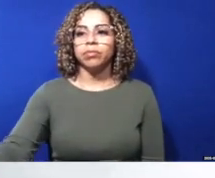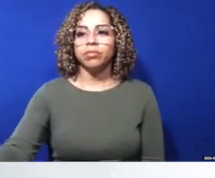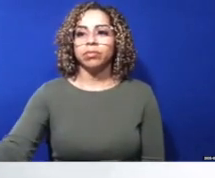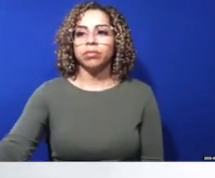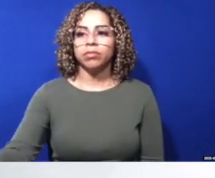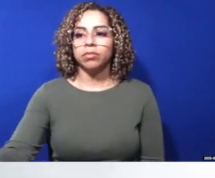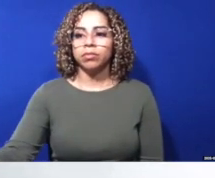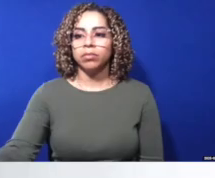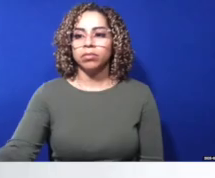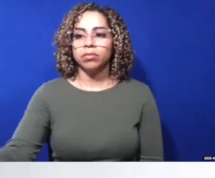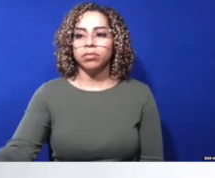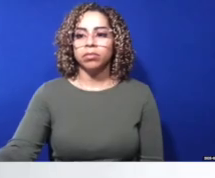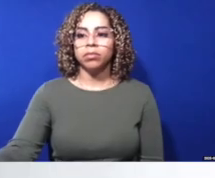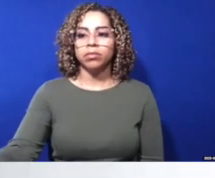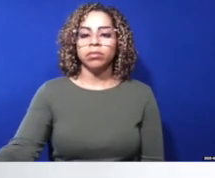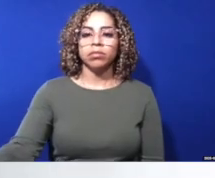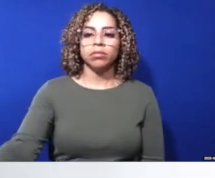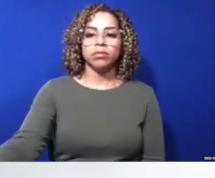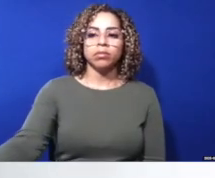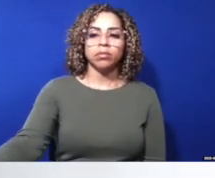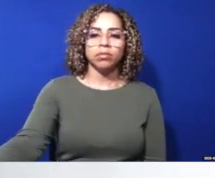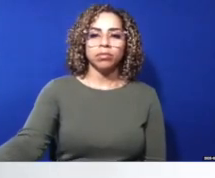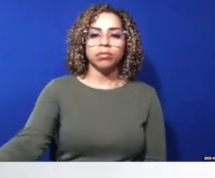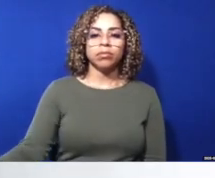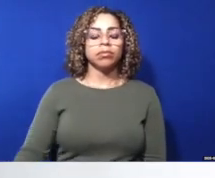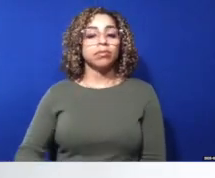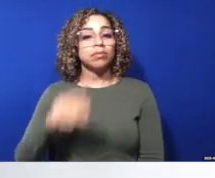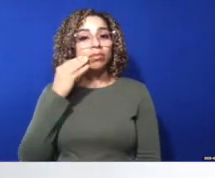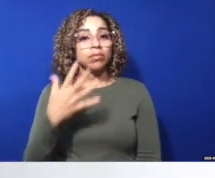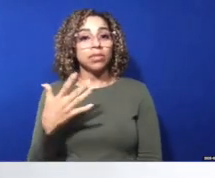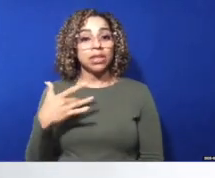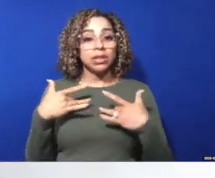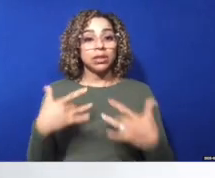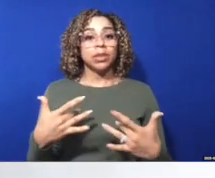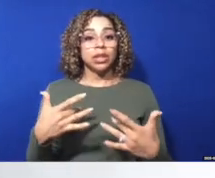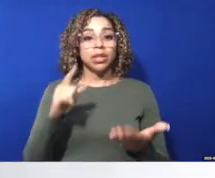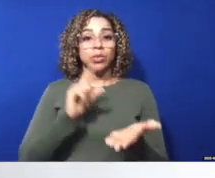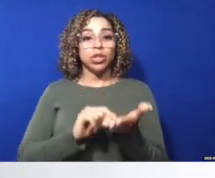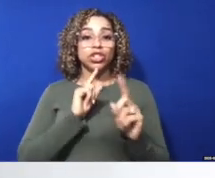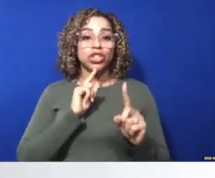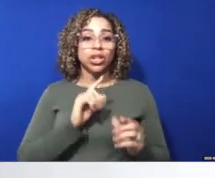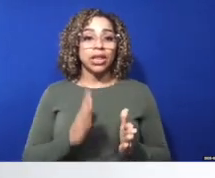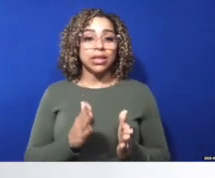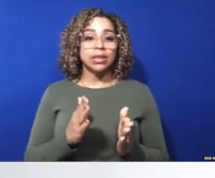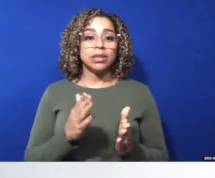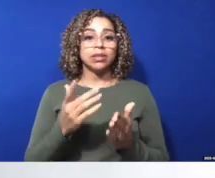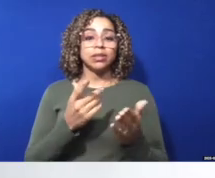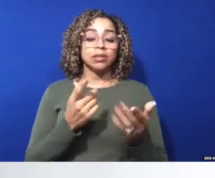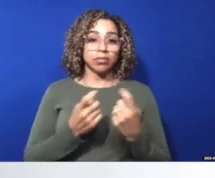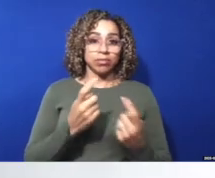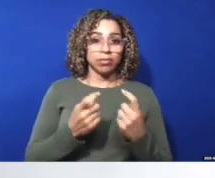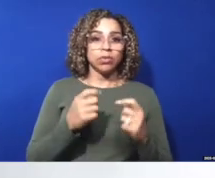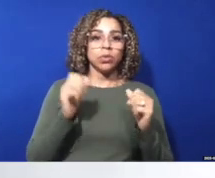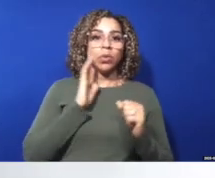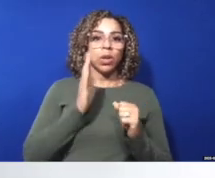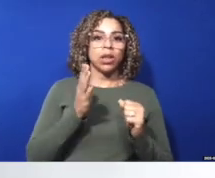Well, I guess I'll note that typically when we get questions from journalists, we do direct you to our comms team, but I can at least provide some information